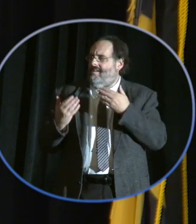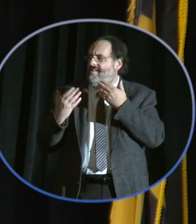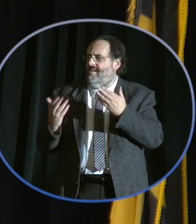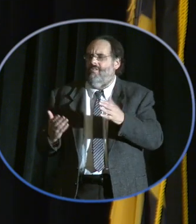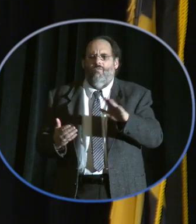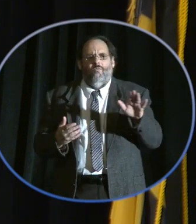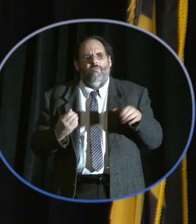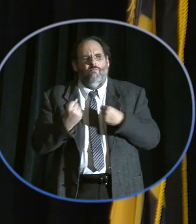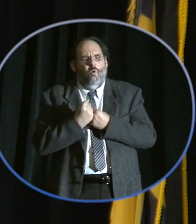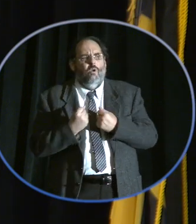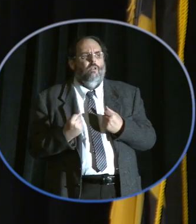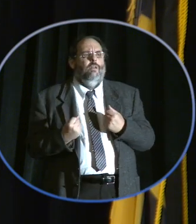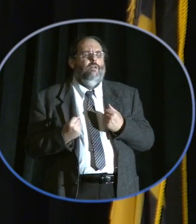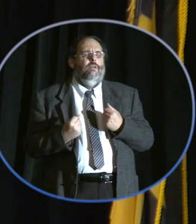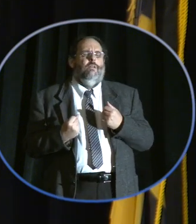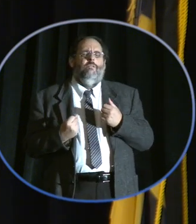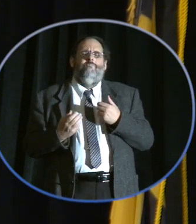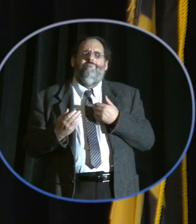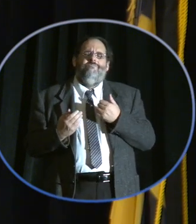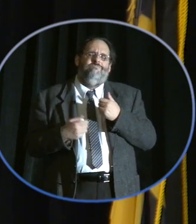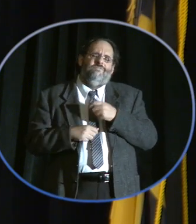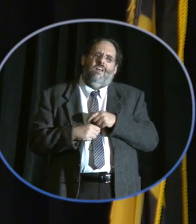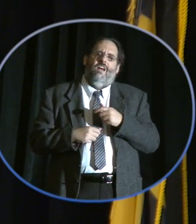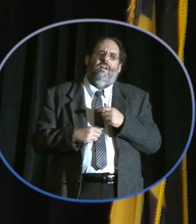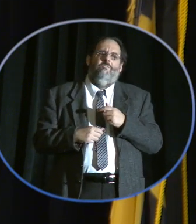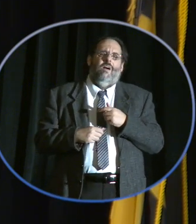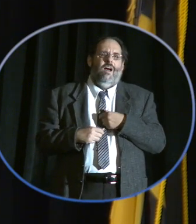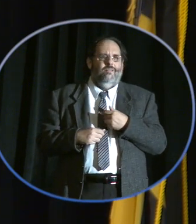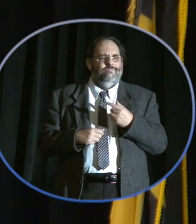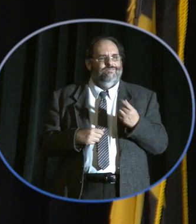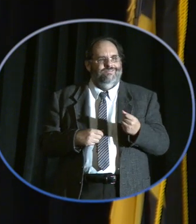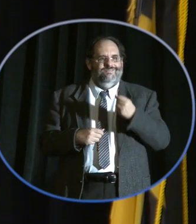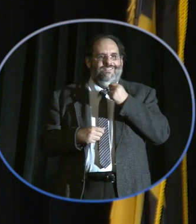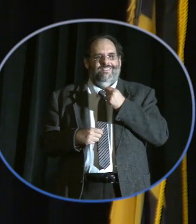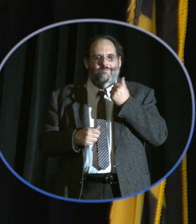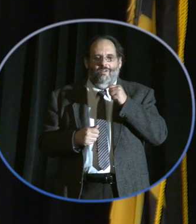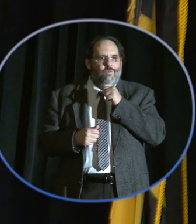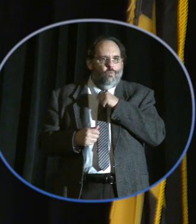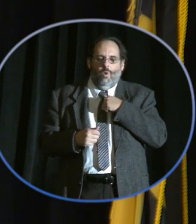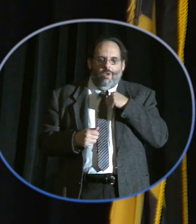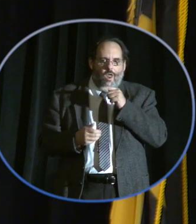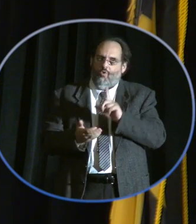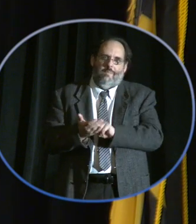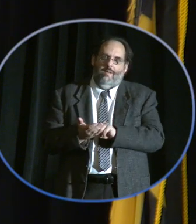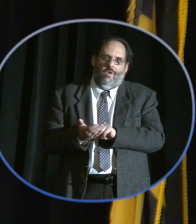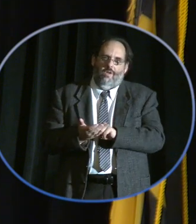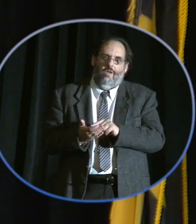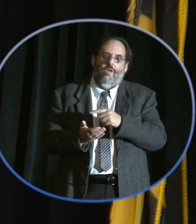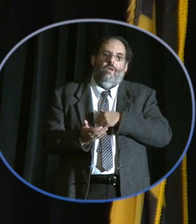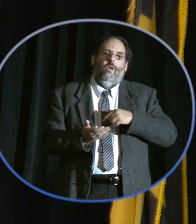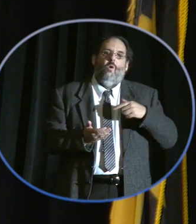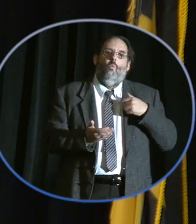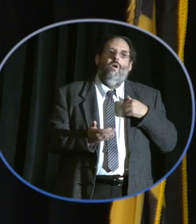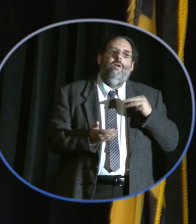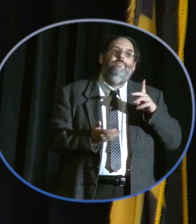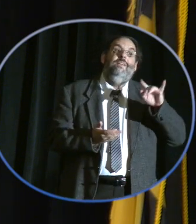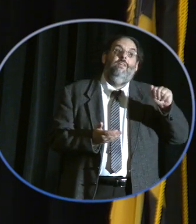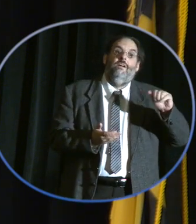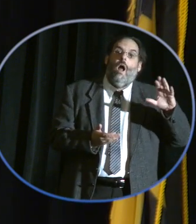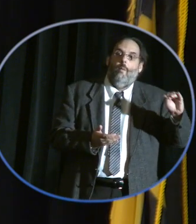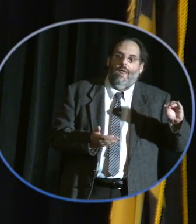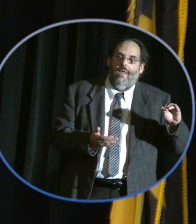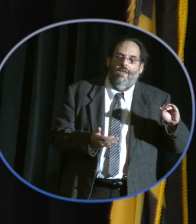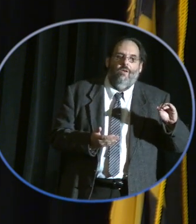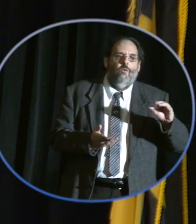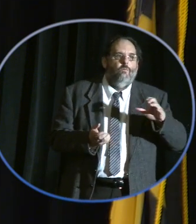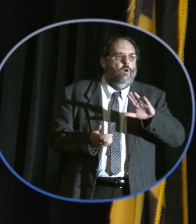for your support, and anytime I get the mic, I'll remind people we're not a newspaper. We are a media company. We